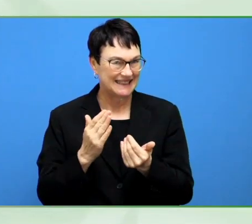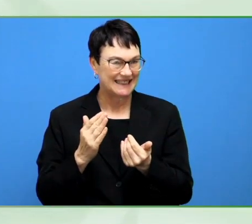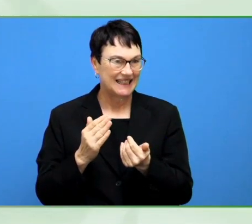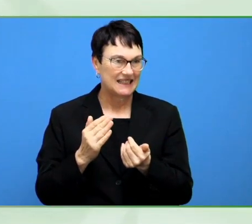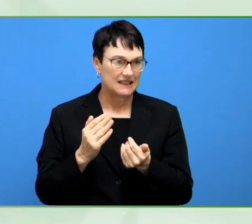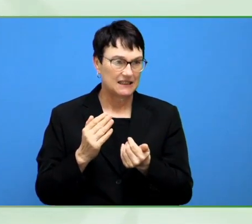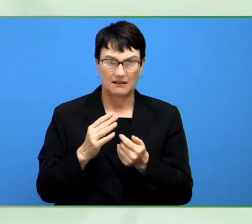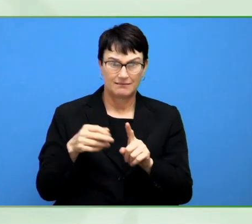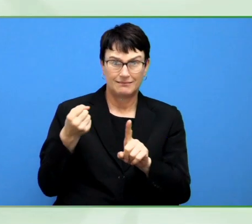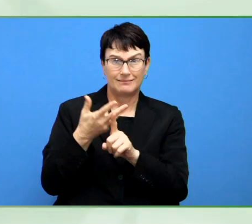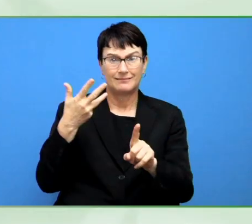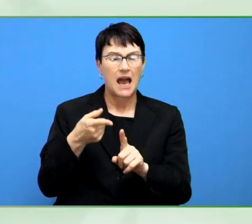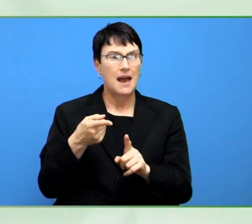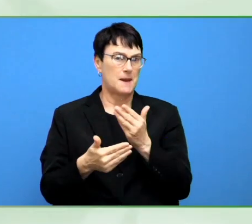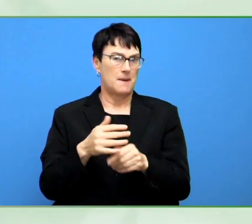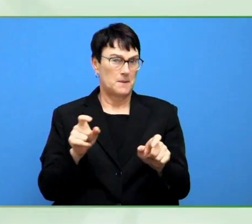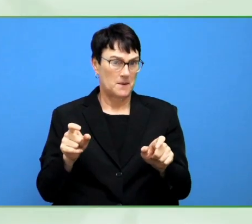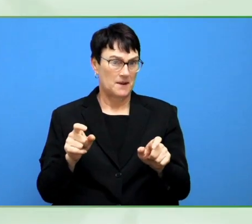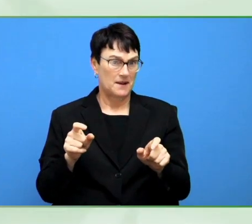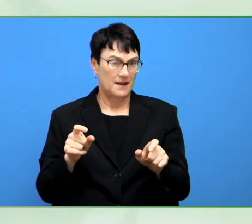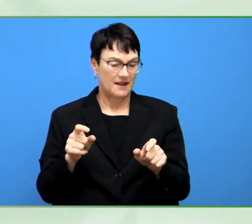but when you go with